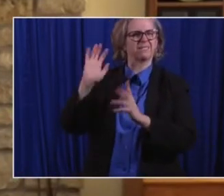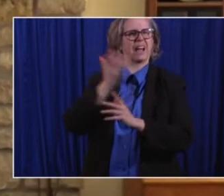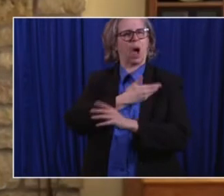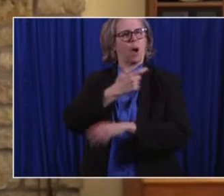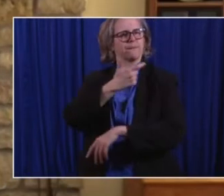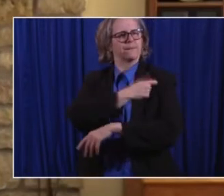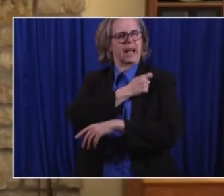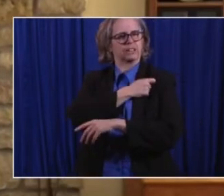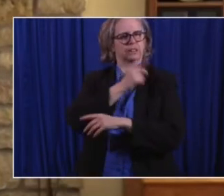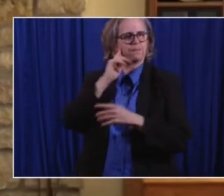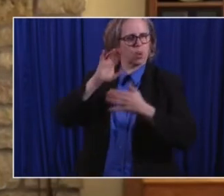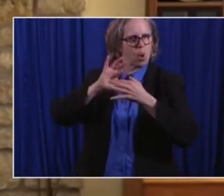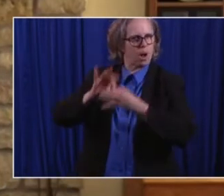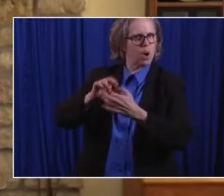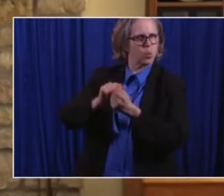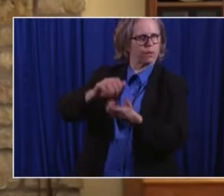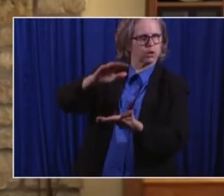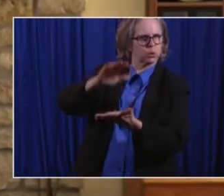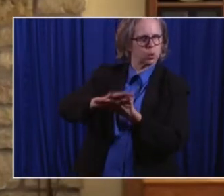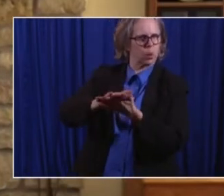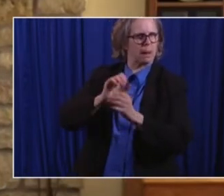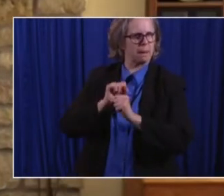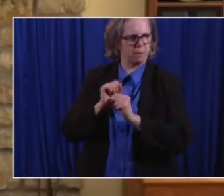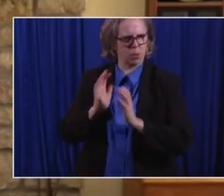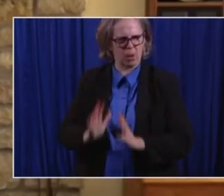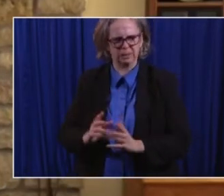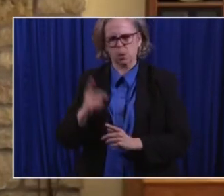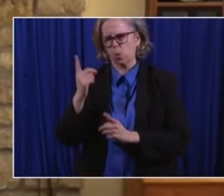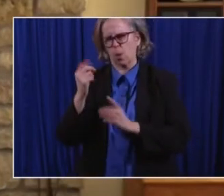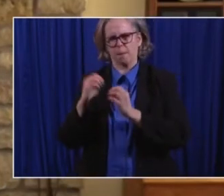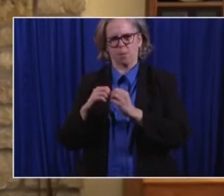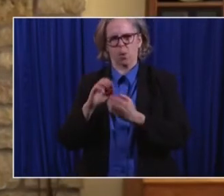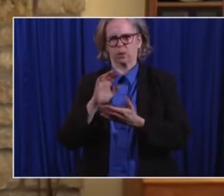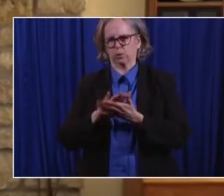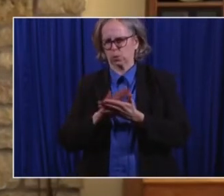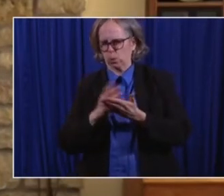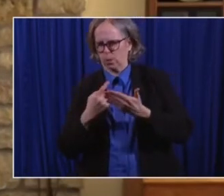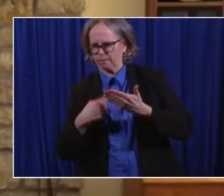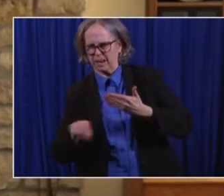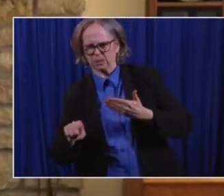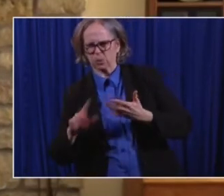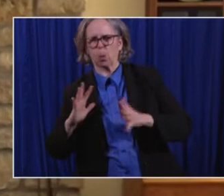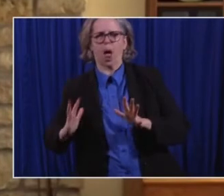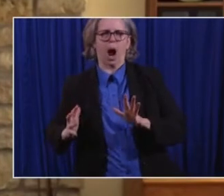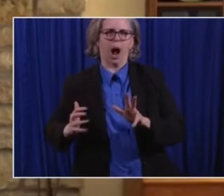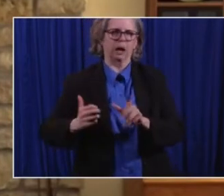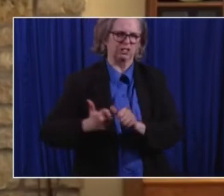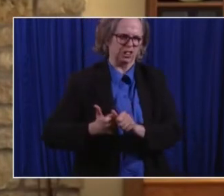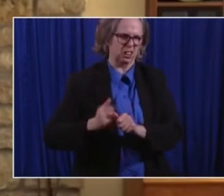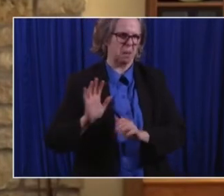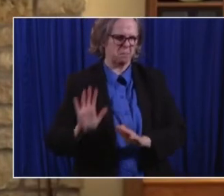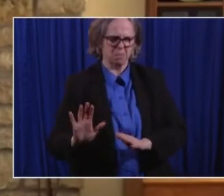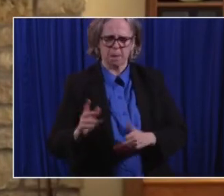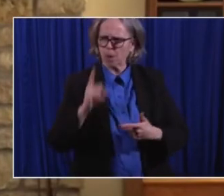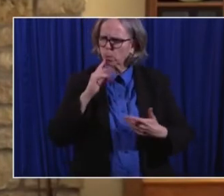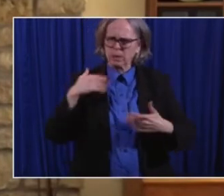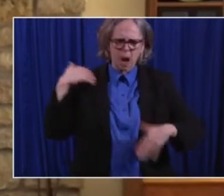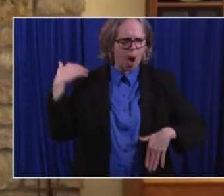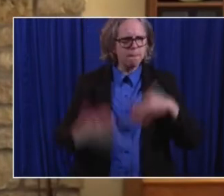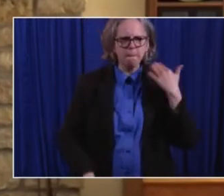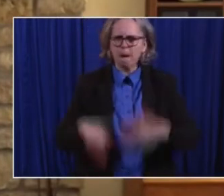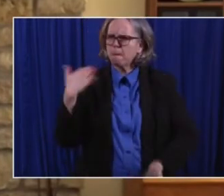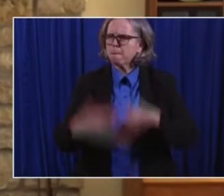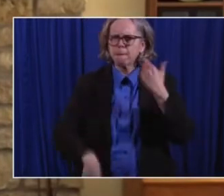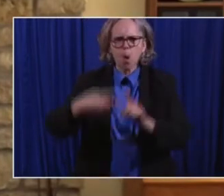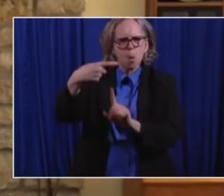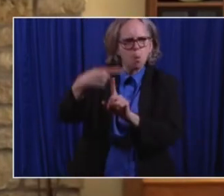school that will be finishing up in the next couple of days, the first couple of days in next week. So quite an accomplishment. Thanks everyone